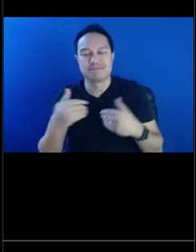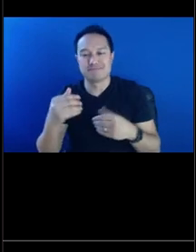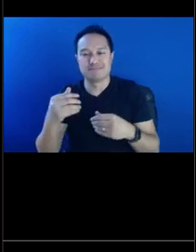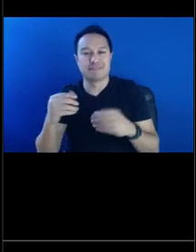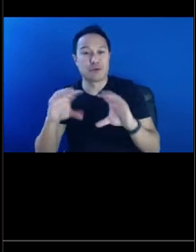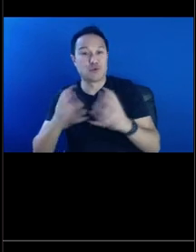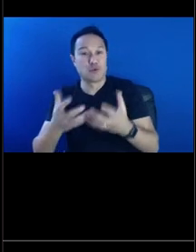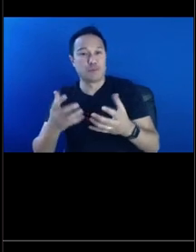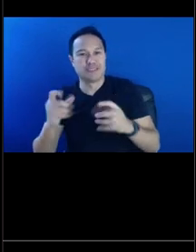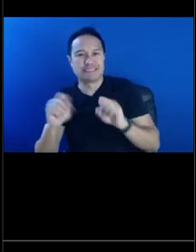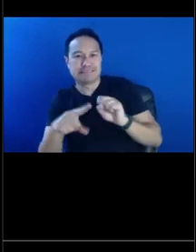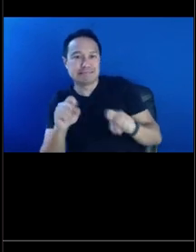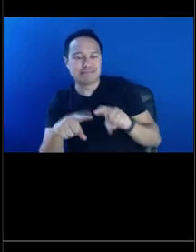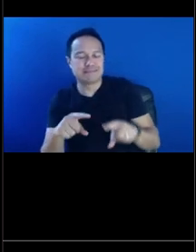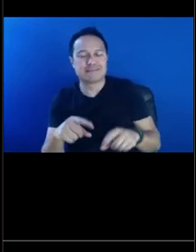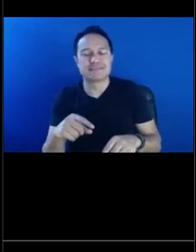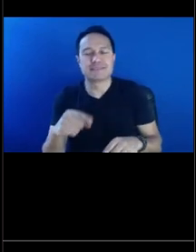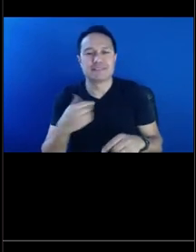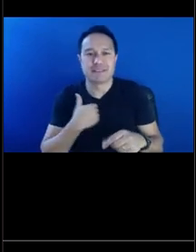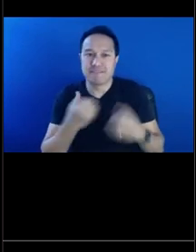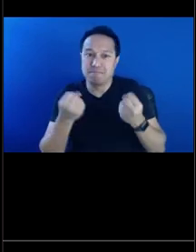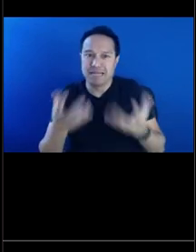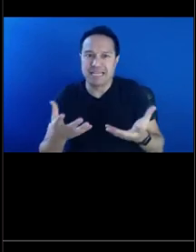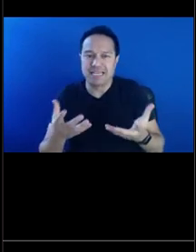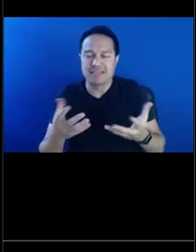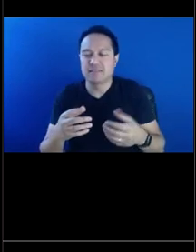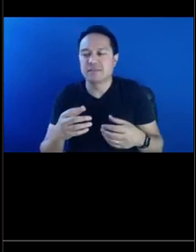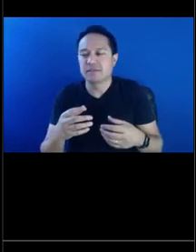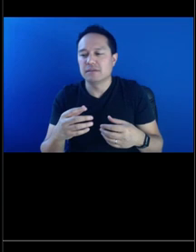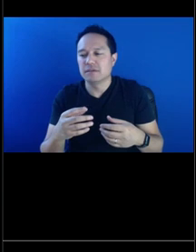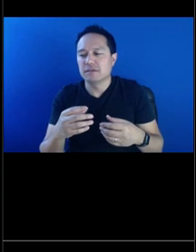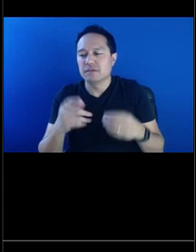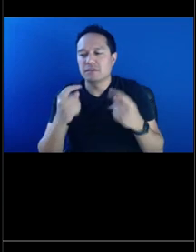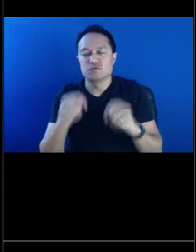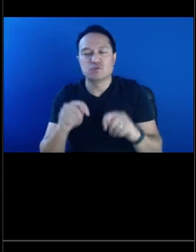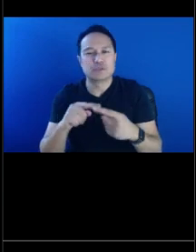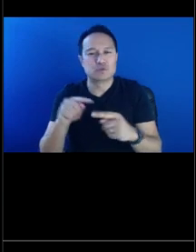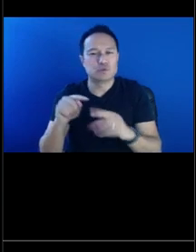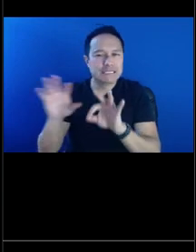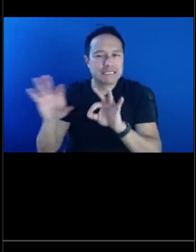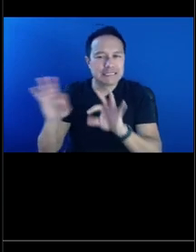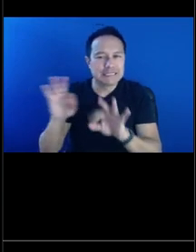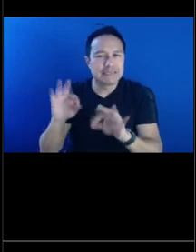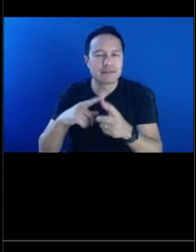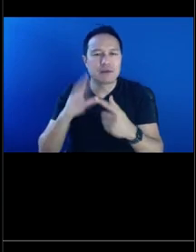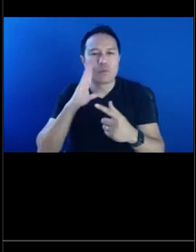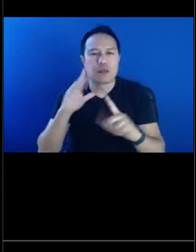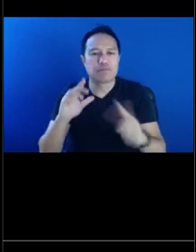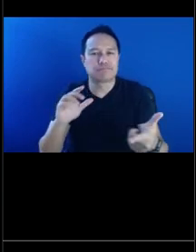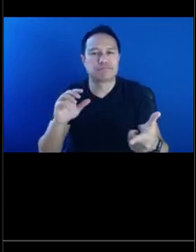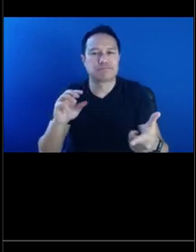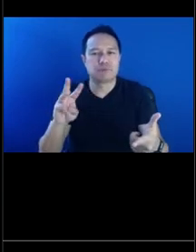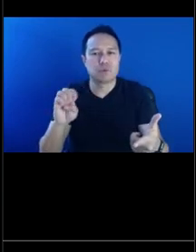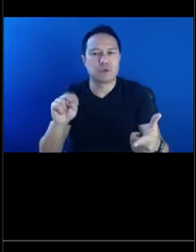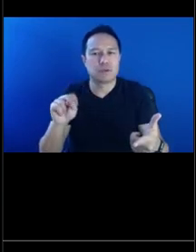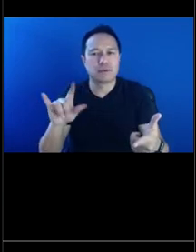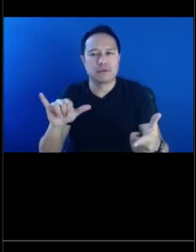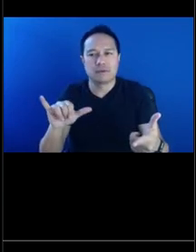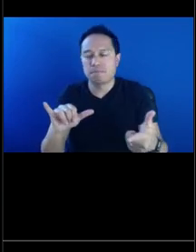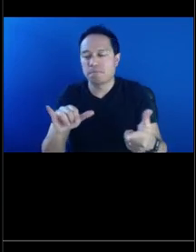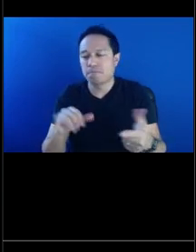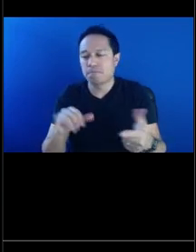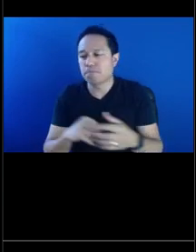of questions. I'll try to do a couple here, and then I think we'll be handing it over to Wendy, so I might save some for the end.